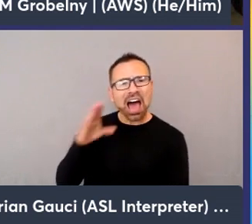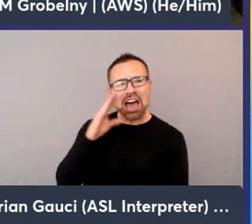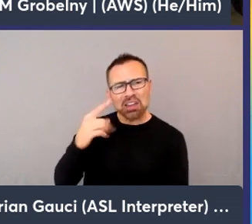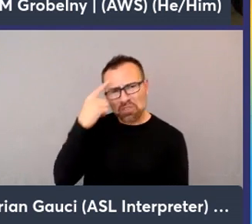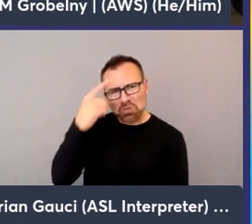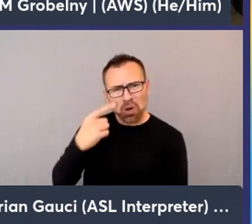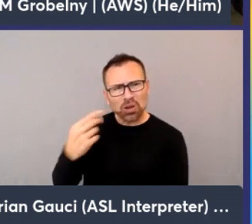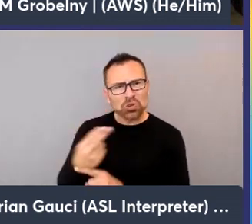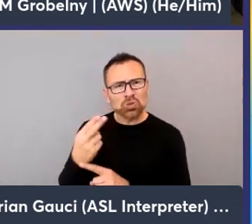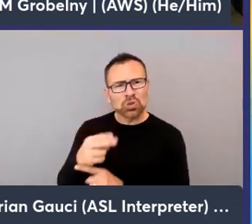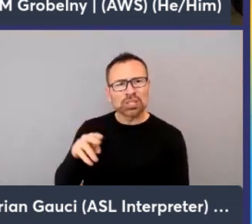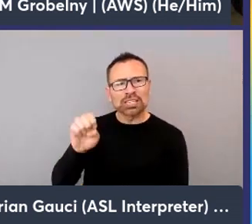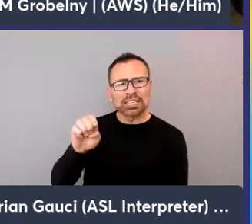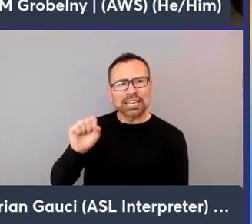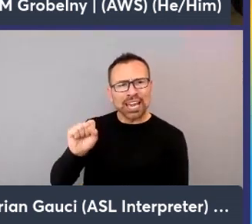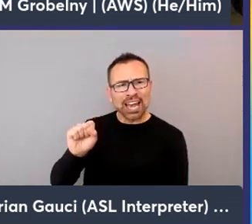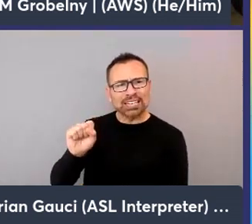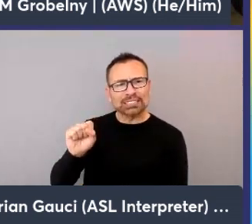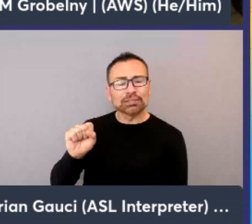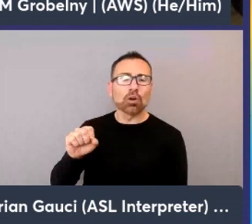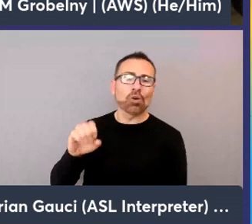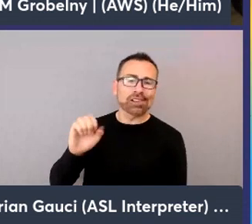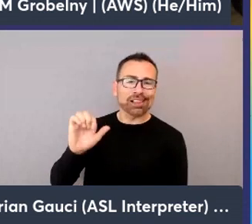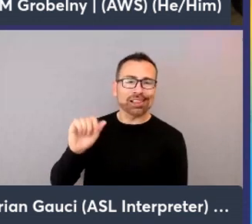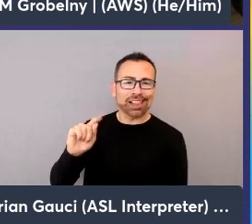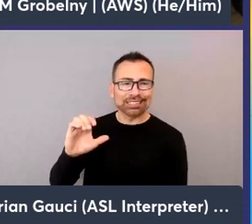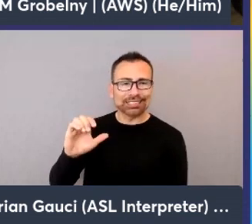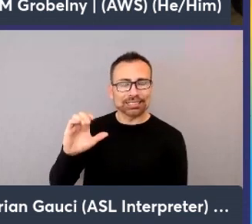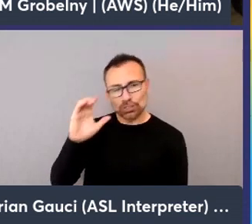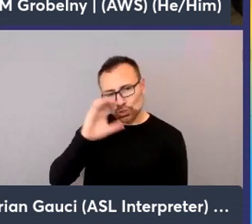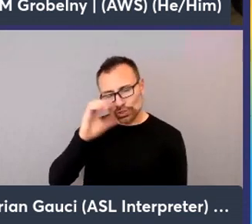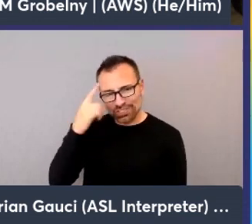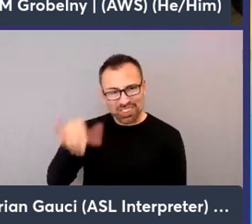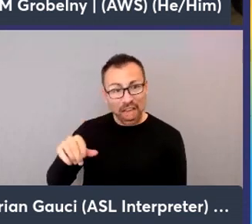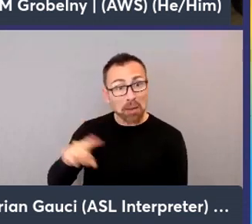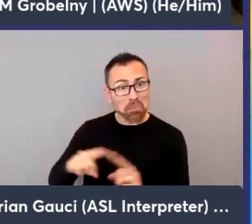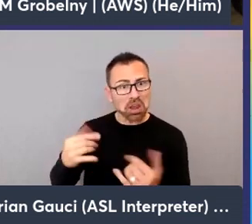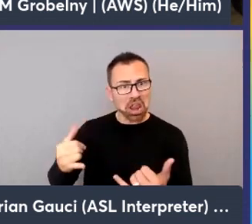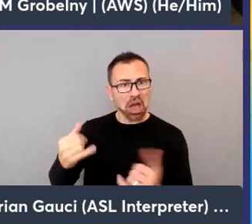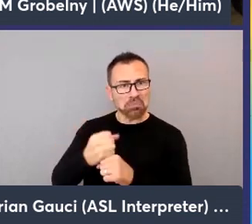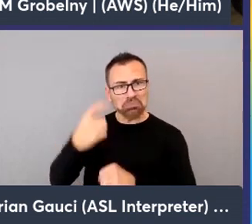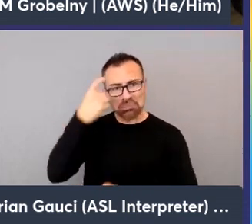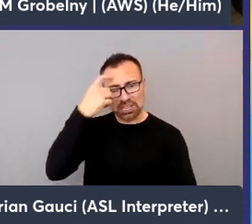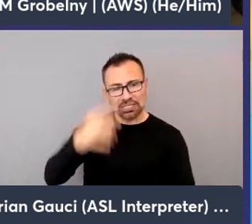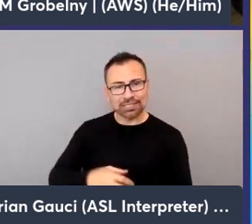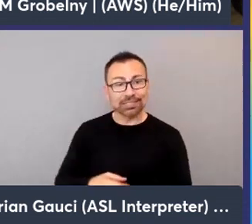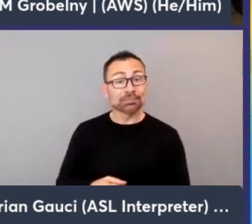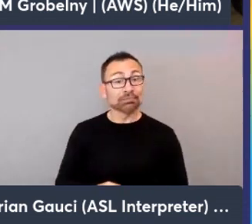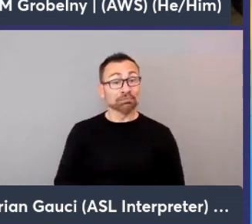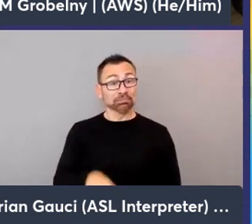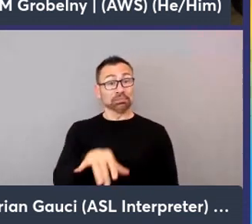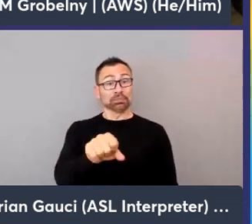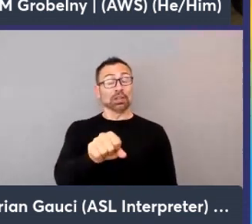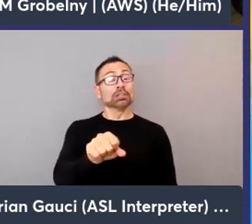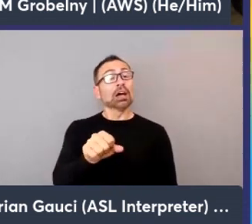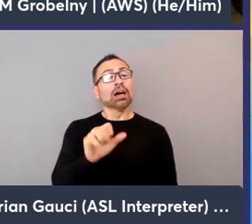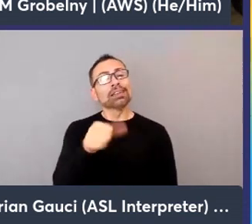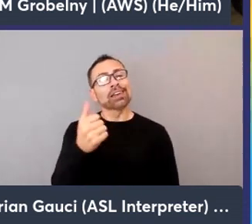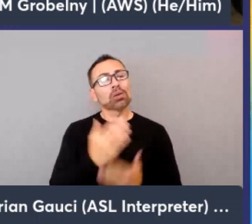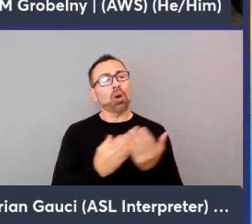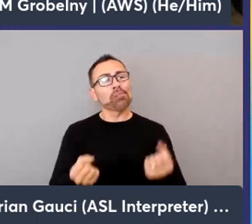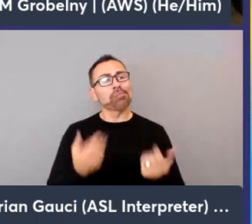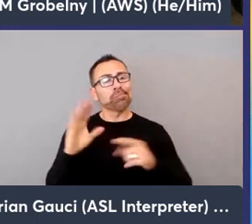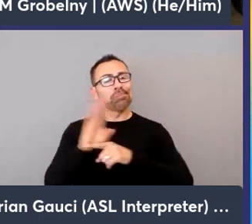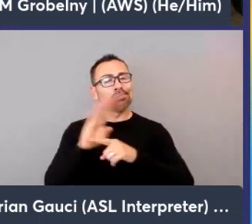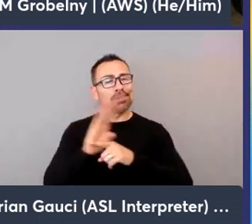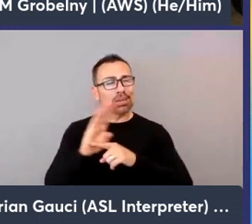sense now. Yeah, absolutely. And then there is the other part, which is, you know, a lot of business analysts, they're always, you know, they